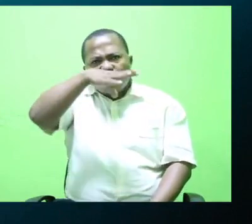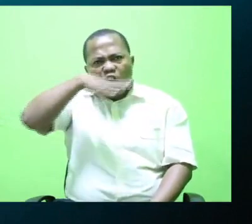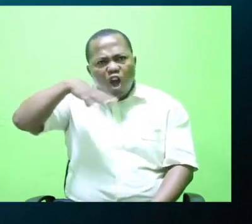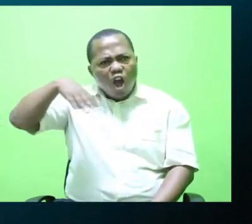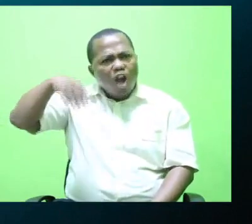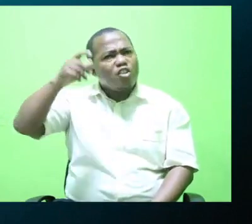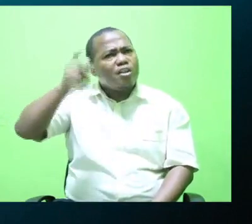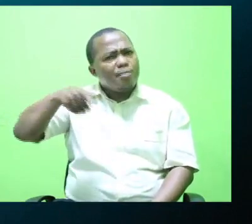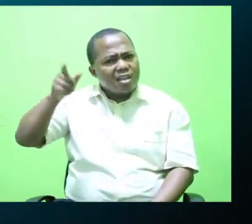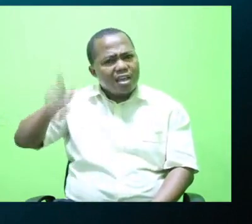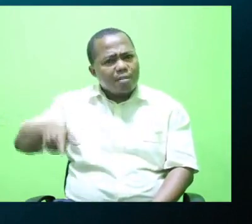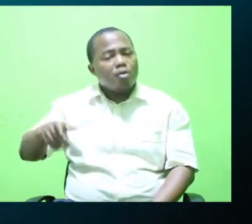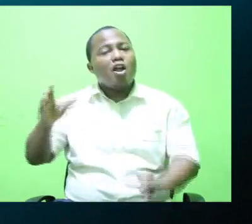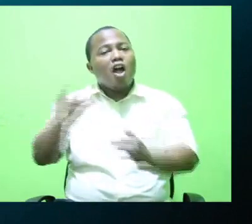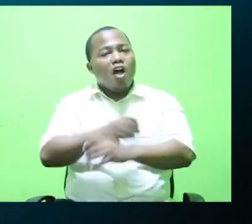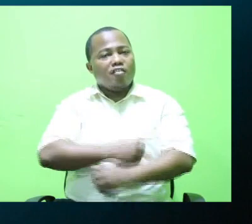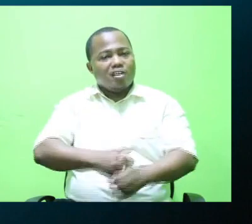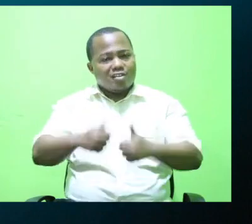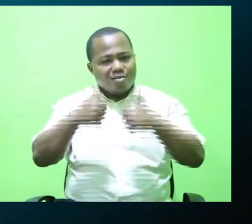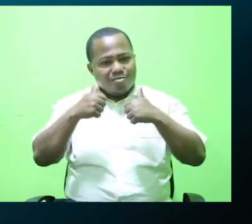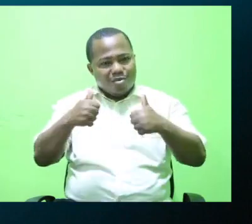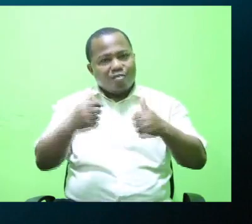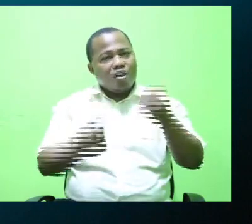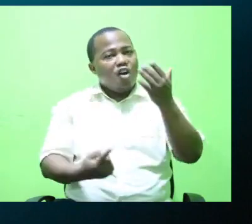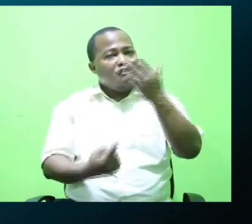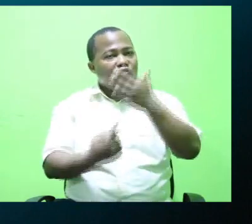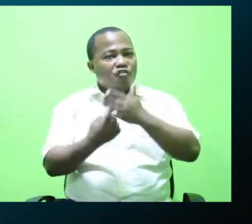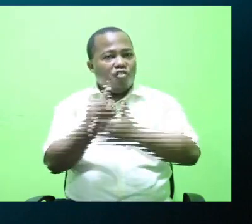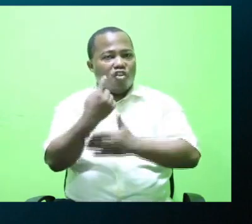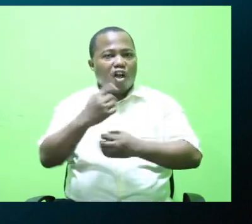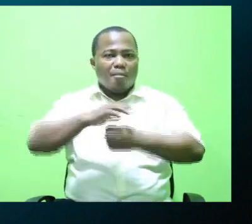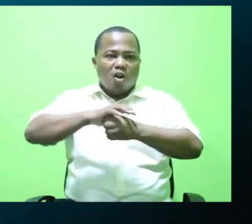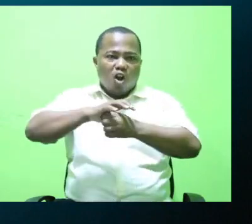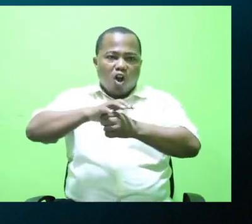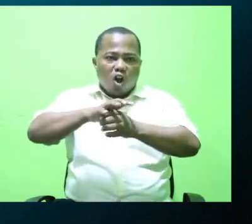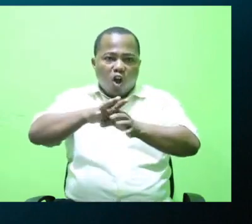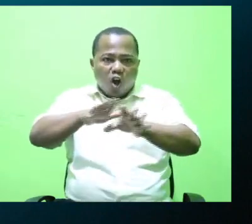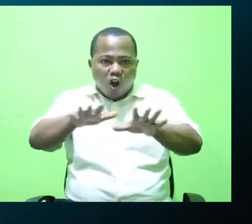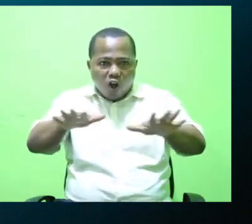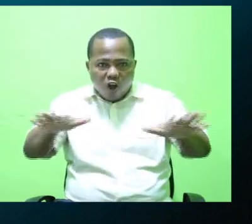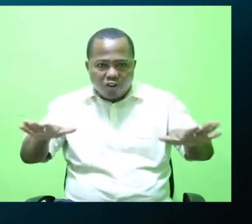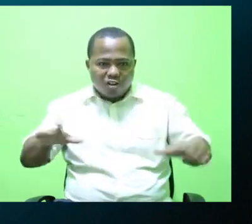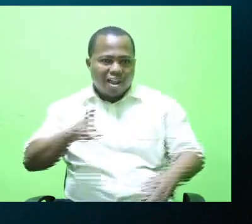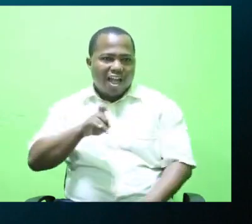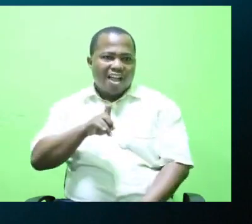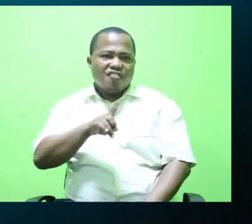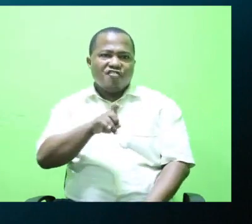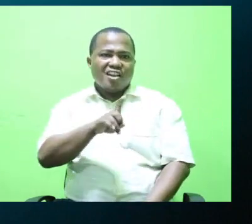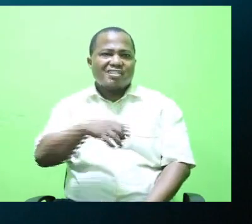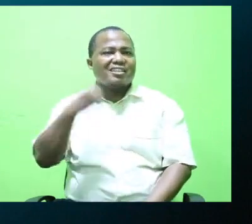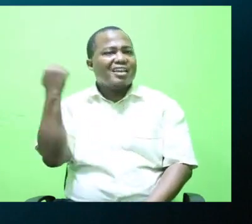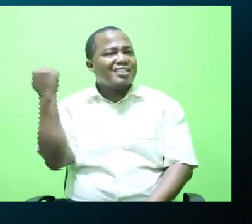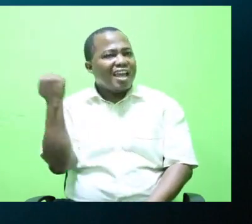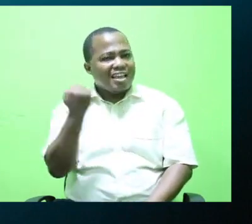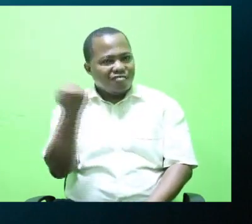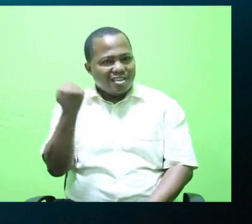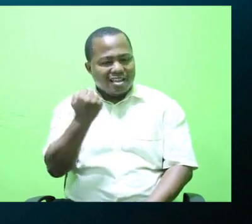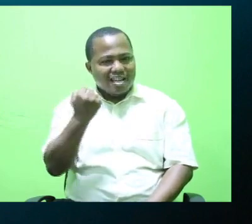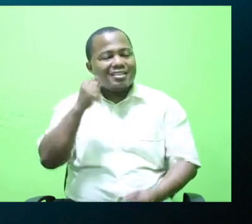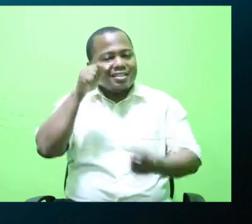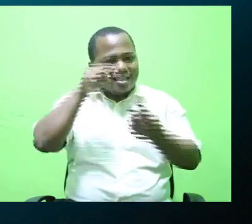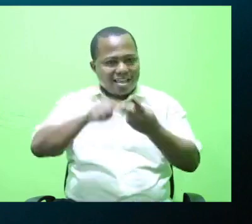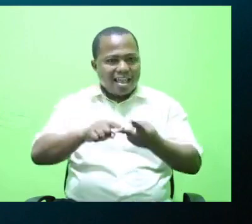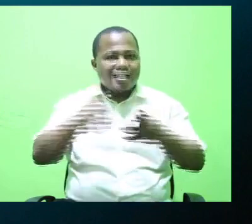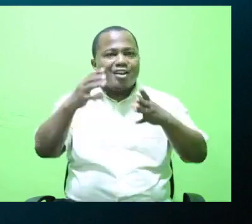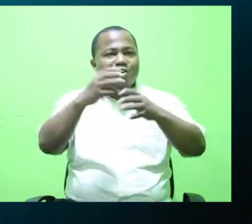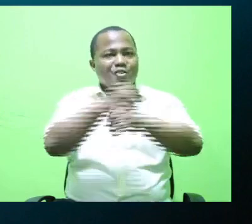those people have got cure from corona infections will be difficult to them to get